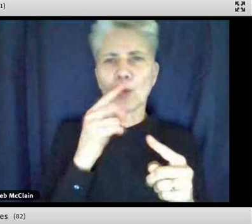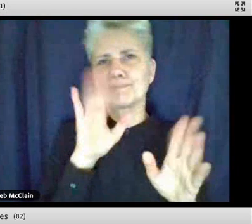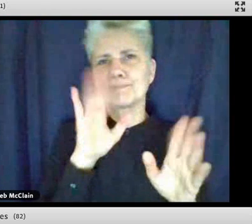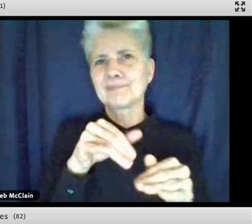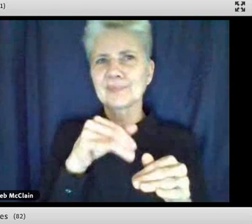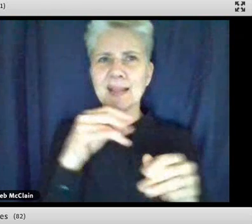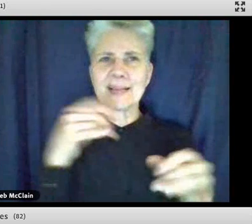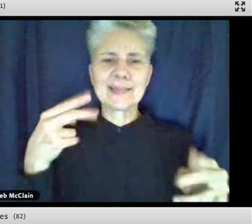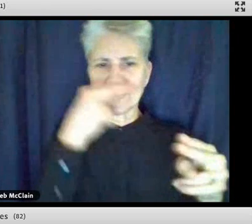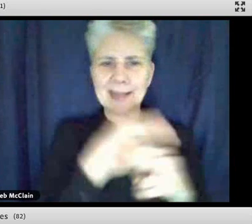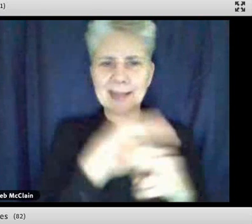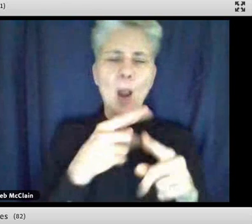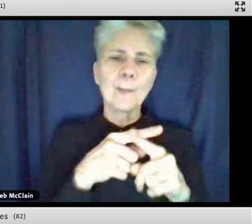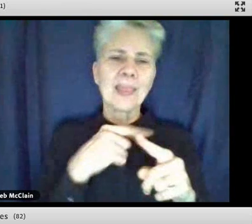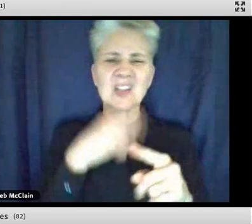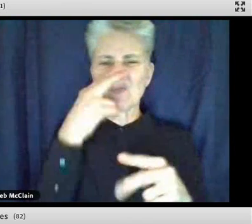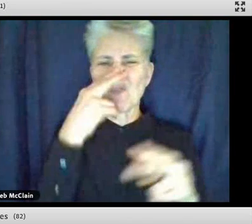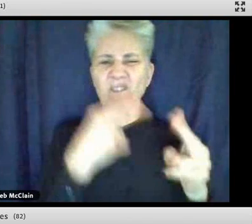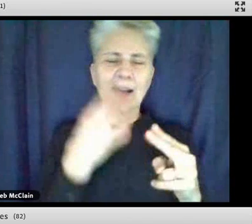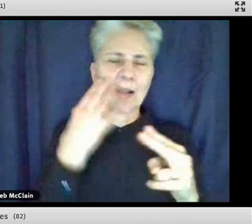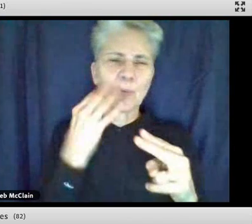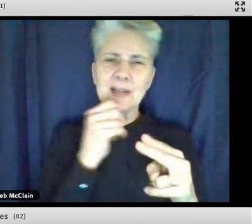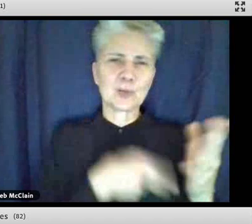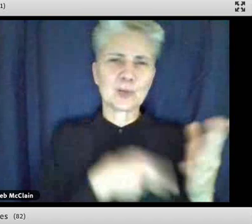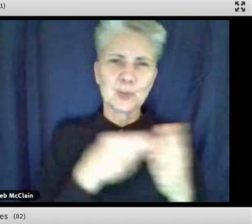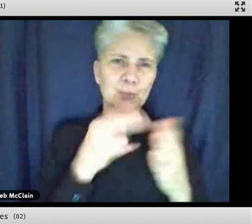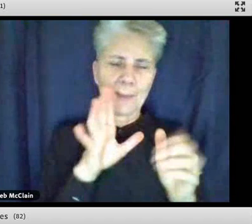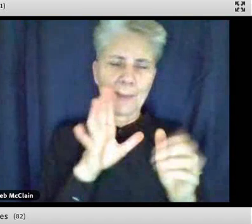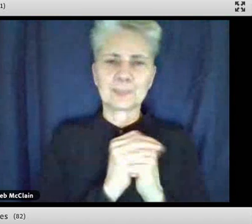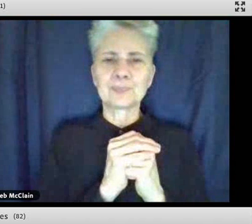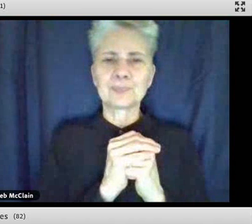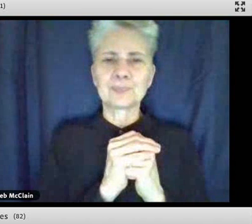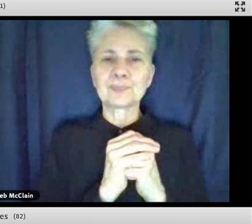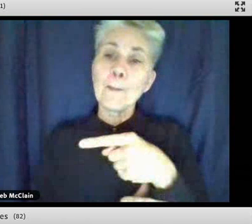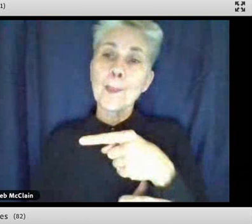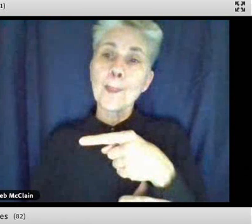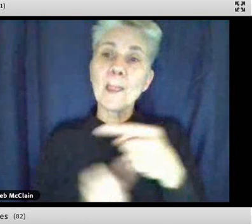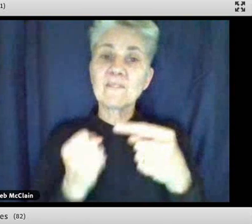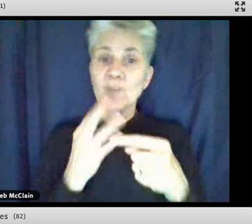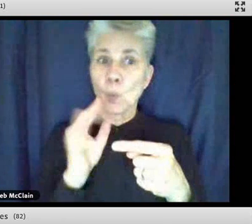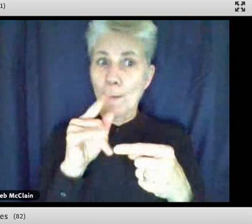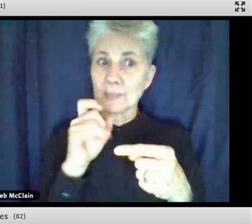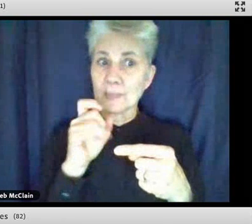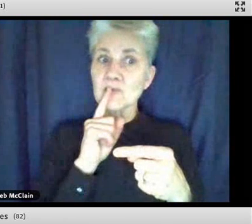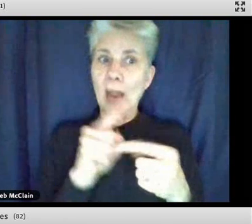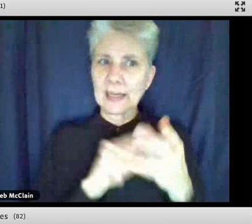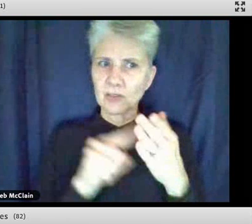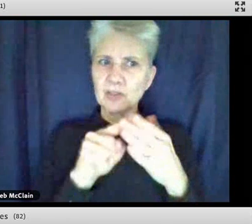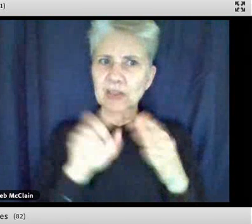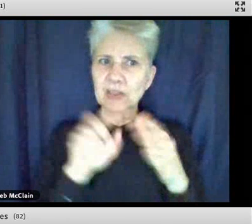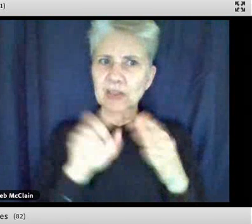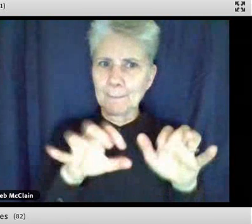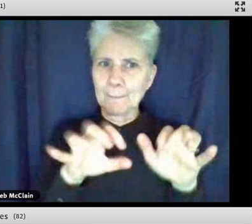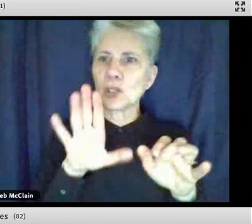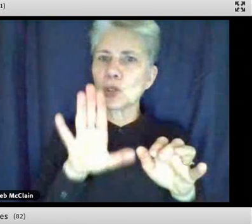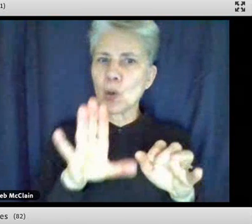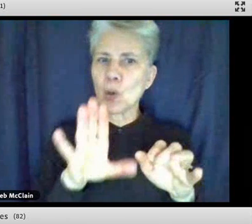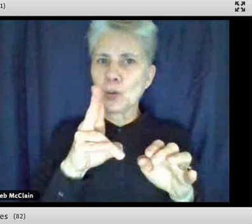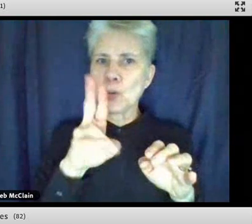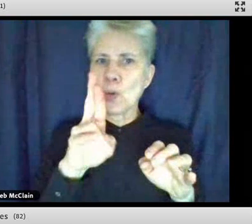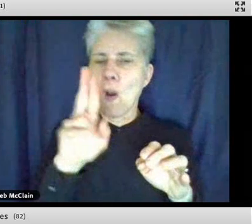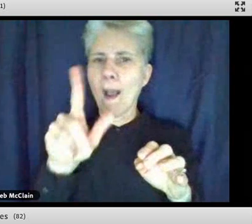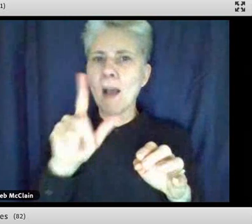satire, but that's just for fun. I know it's not true news. There's a couple websites here where you can actually type in the URL and it's